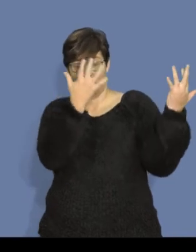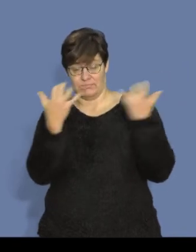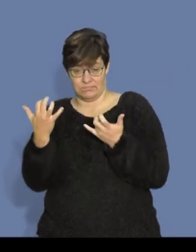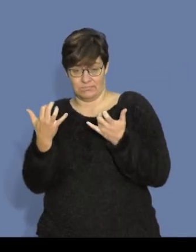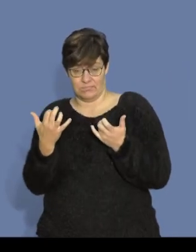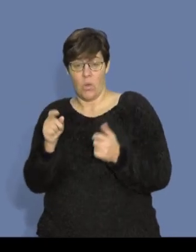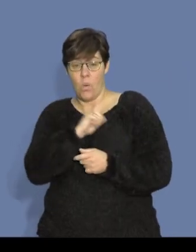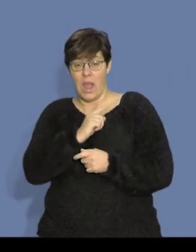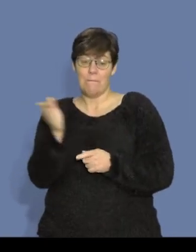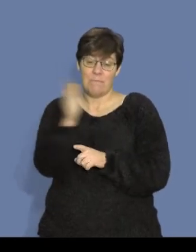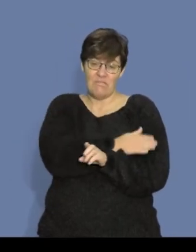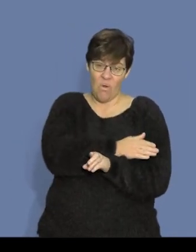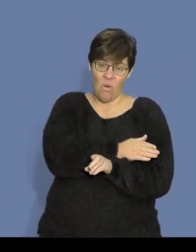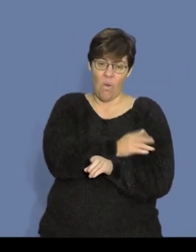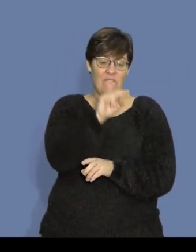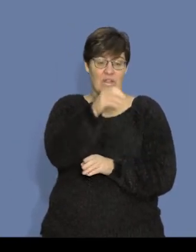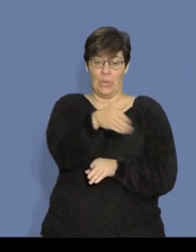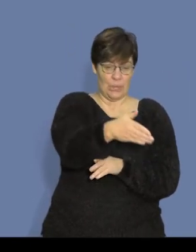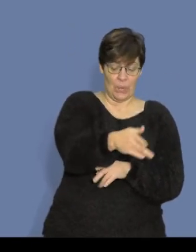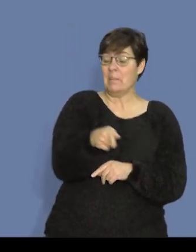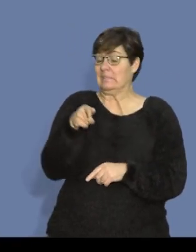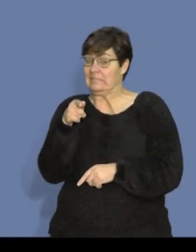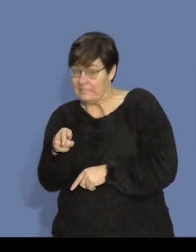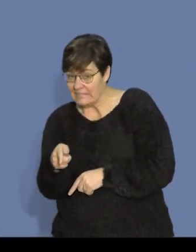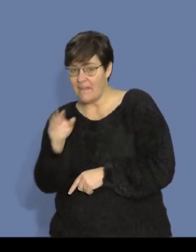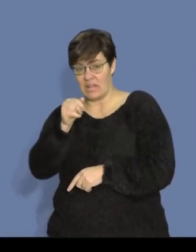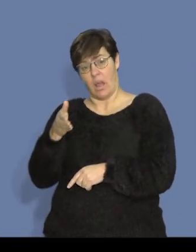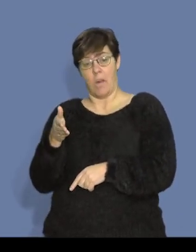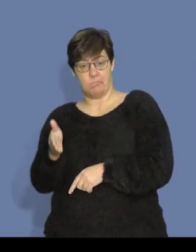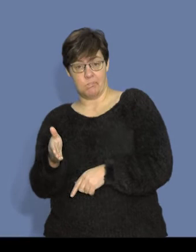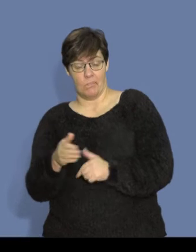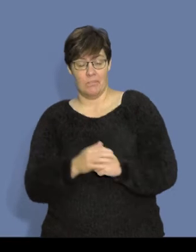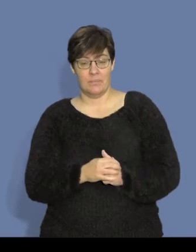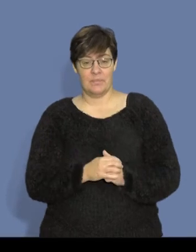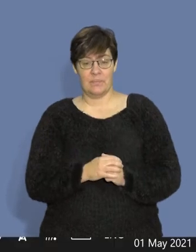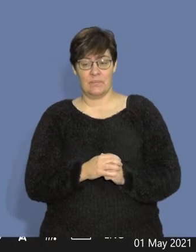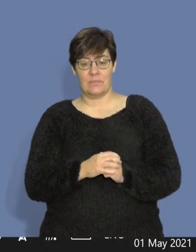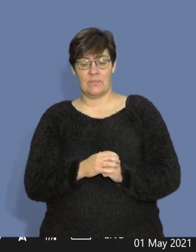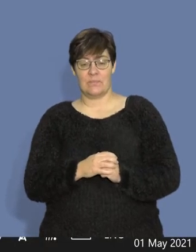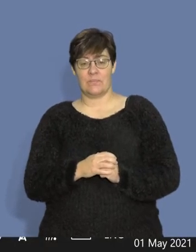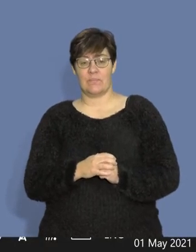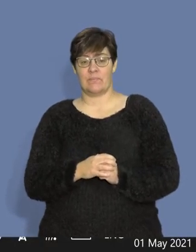your calculation. Watch my calculation now. What do I say? Once again, I take the amount